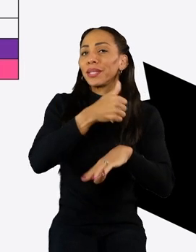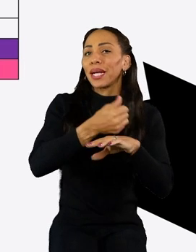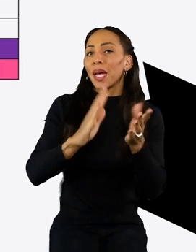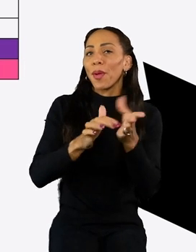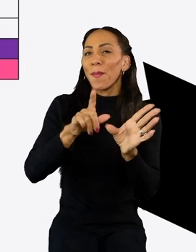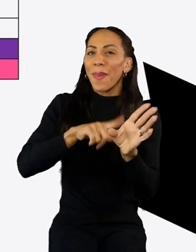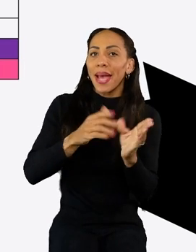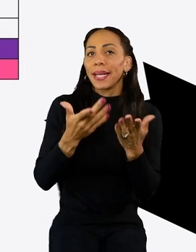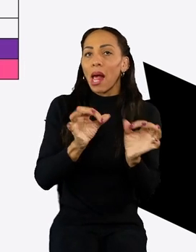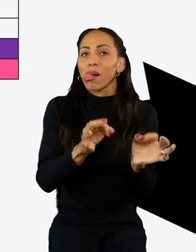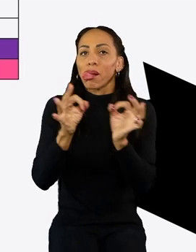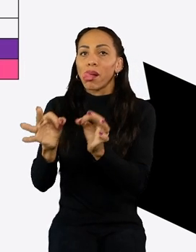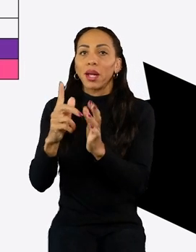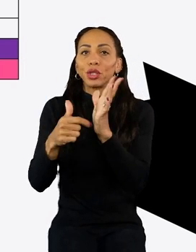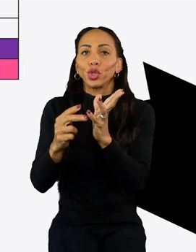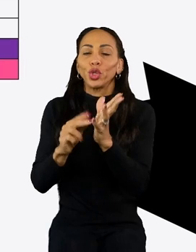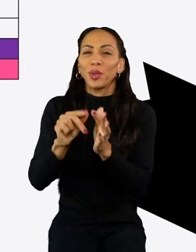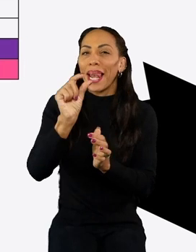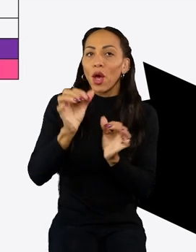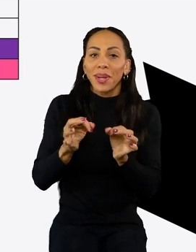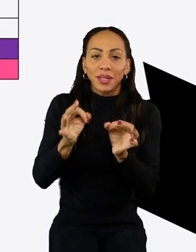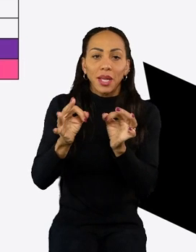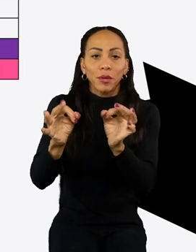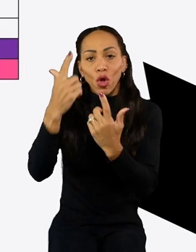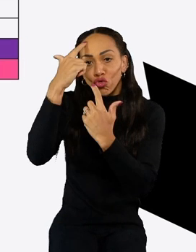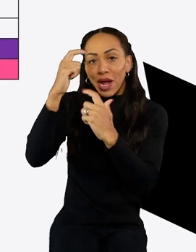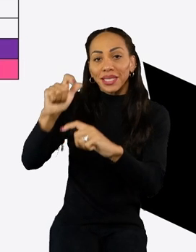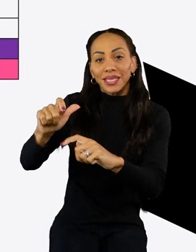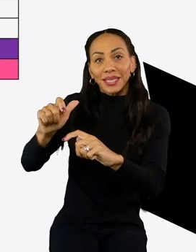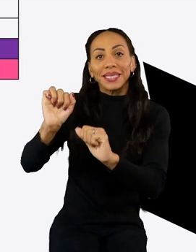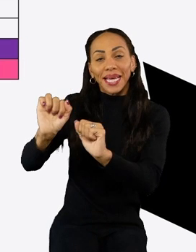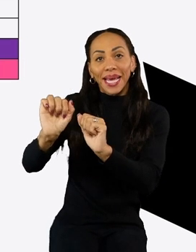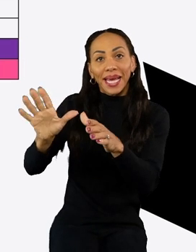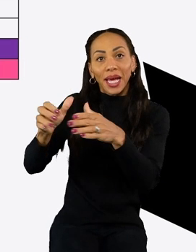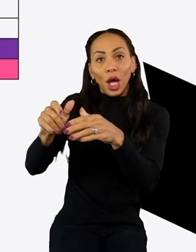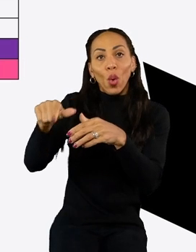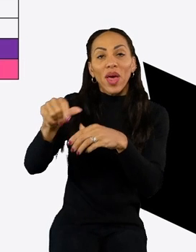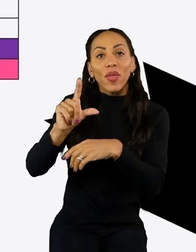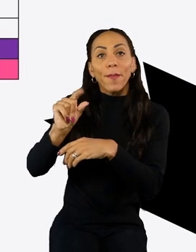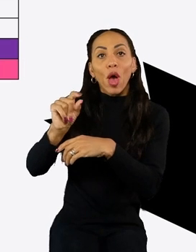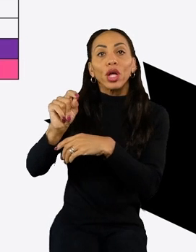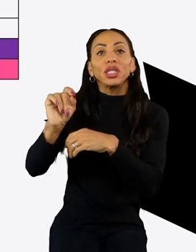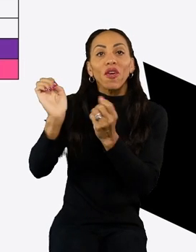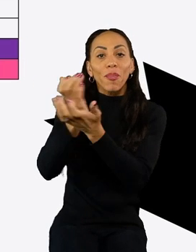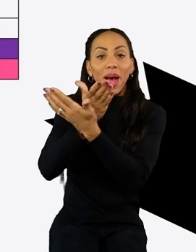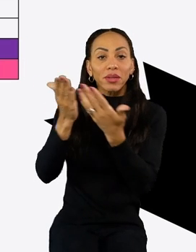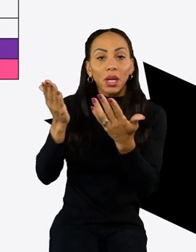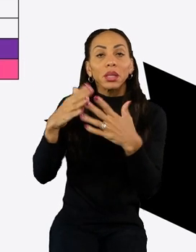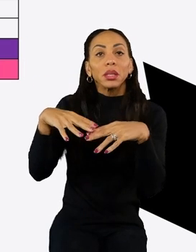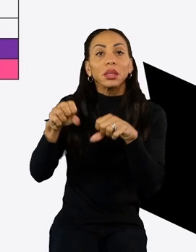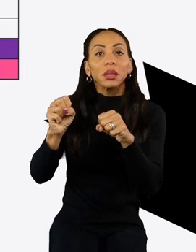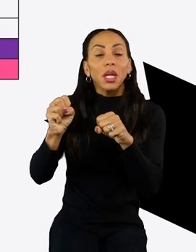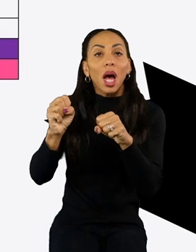it at the end of May, but we are running into June, so a little bit delayed. But the residency with Birds of Paradise Theatre Company